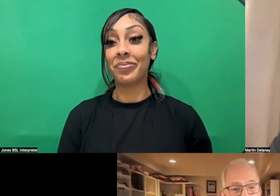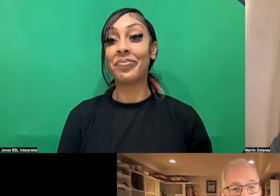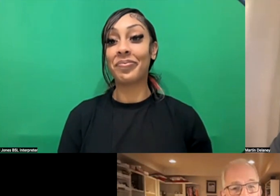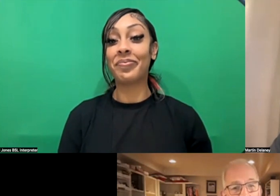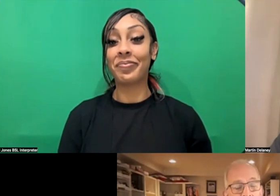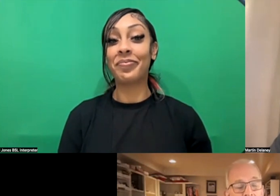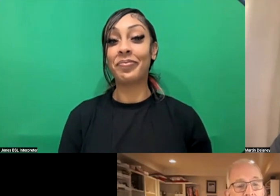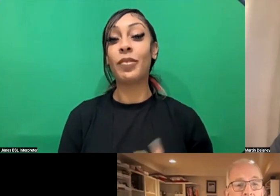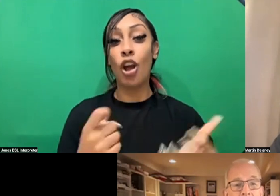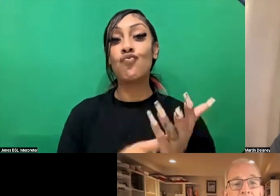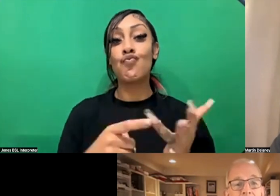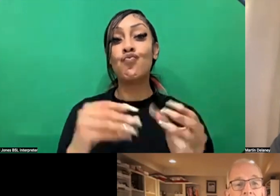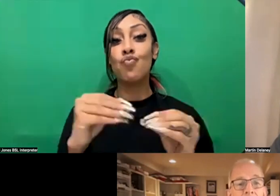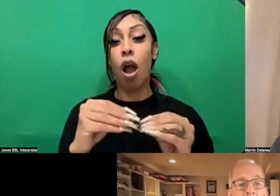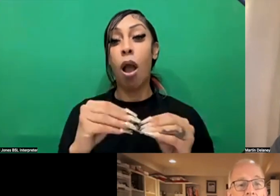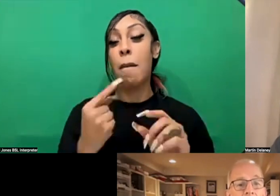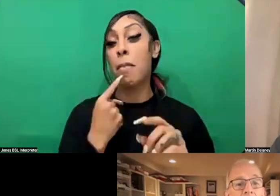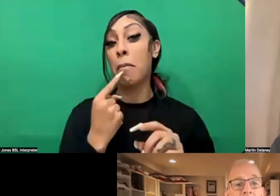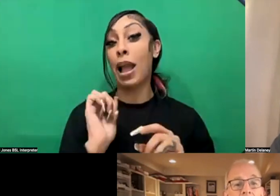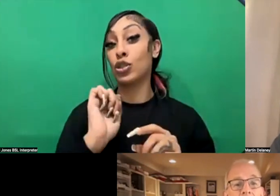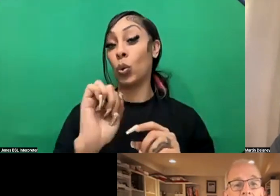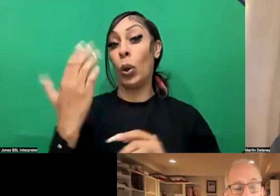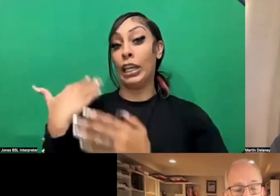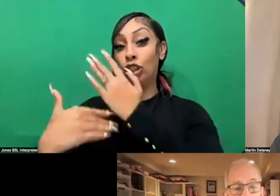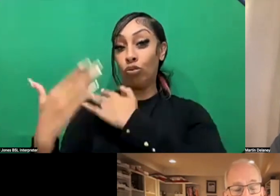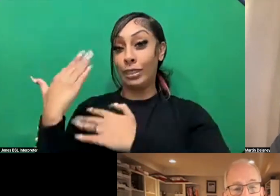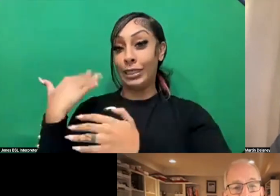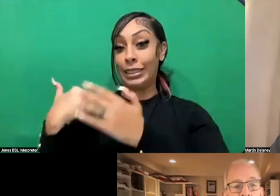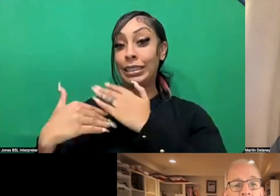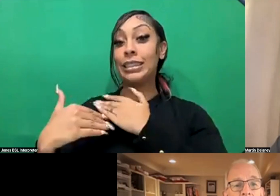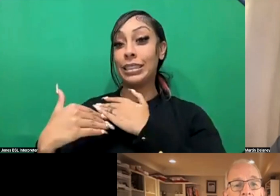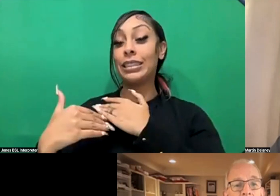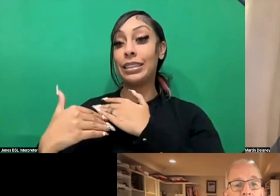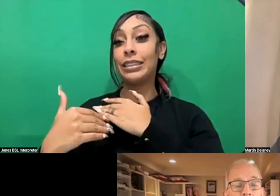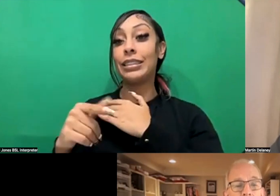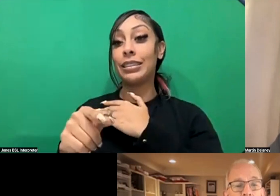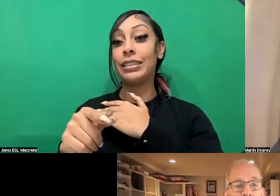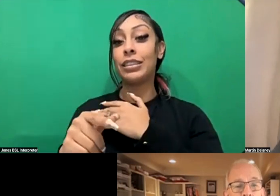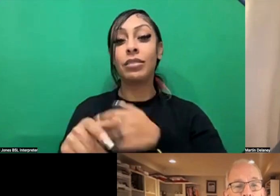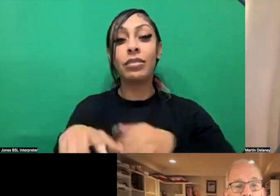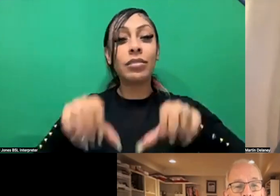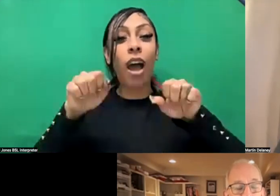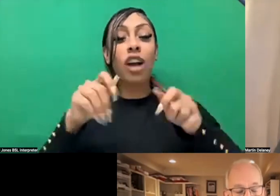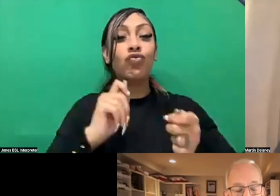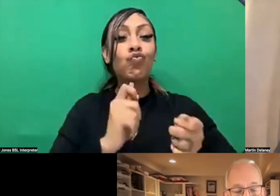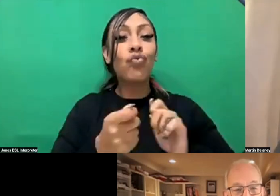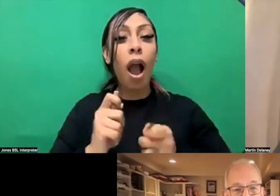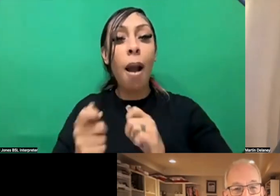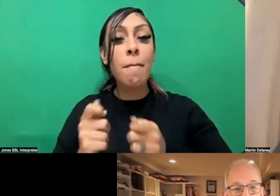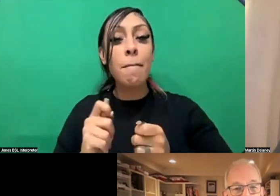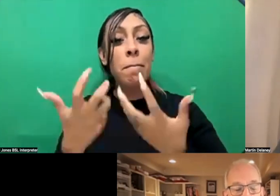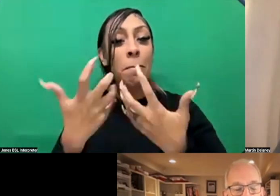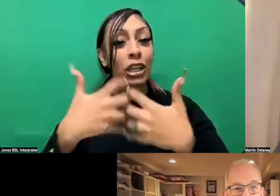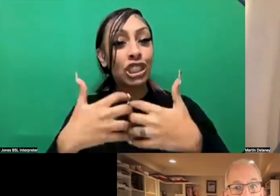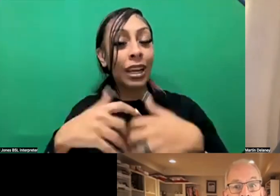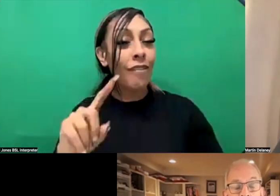Rob's already mentioned some of your history, Roger. It seems to begin with drum machines. Your first drum machine,